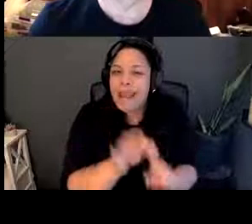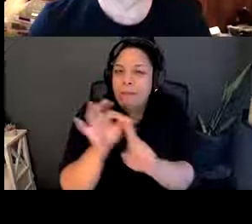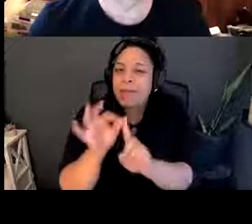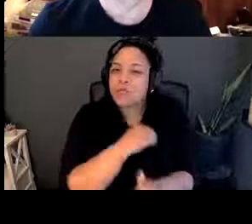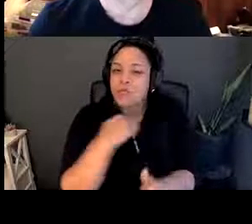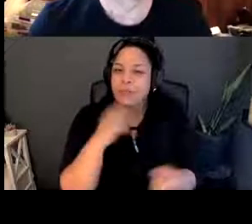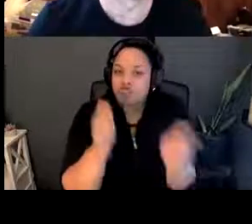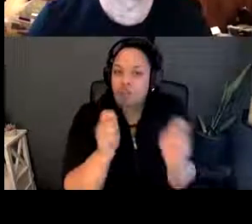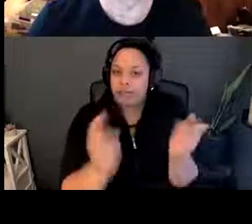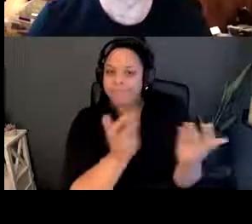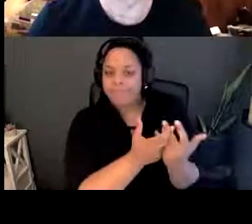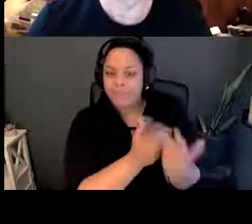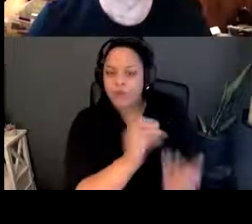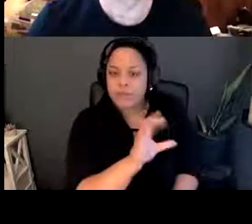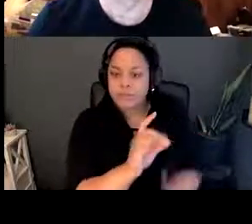when working with that